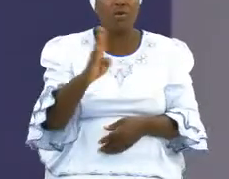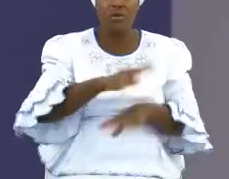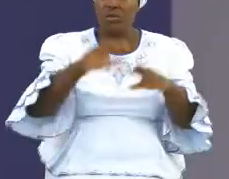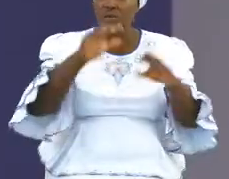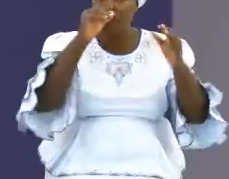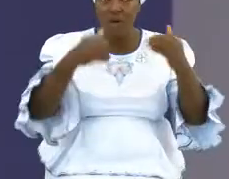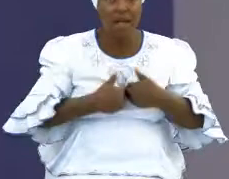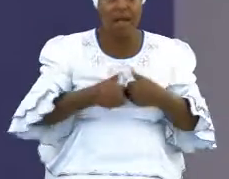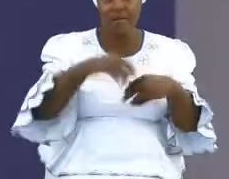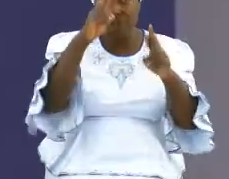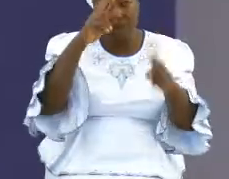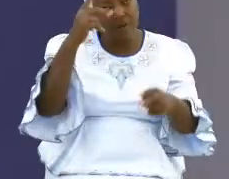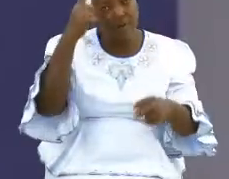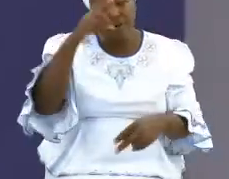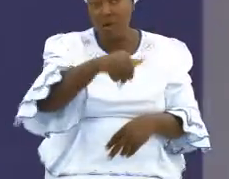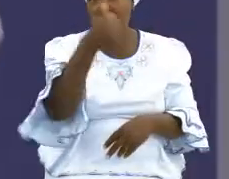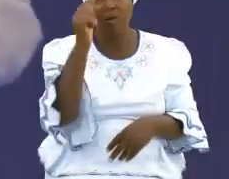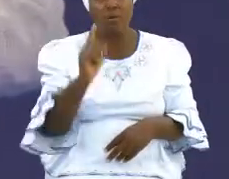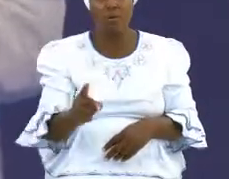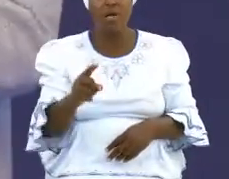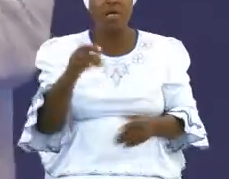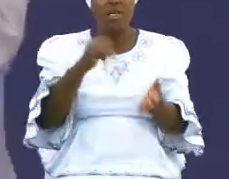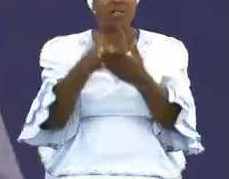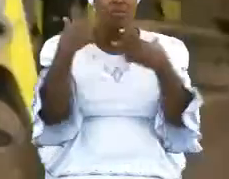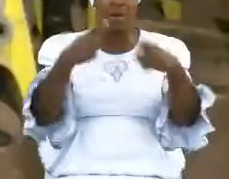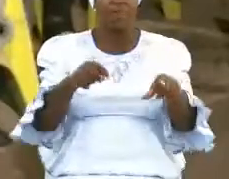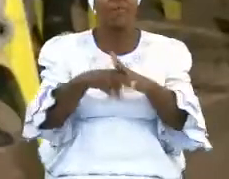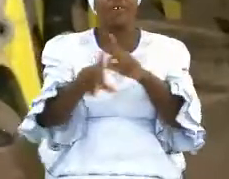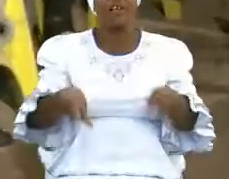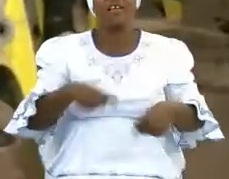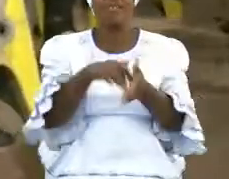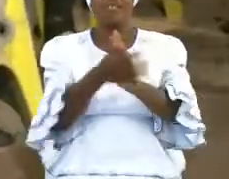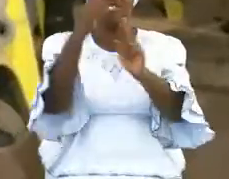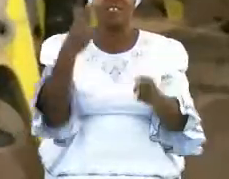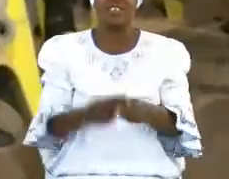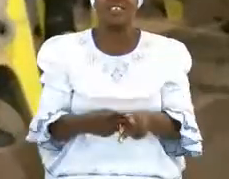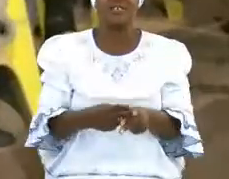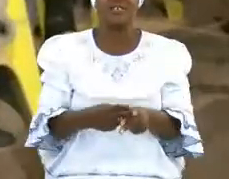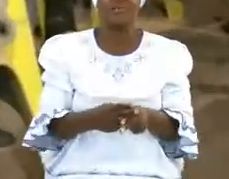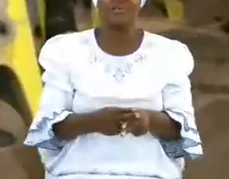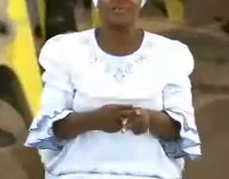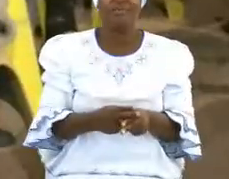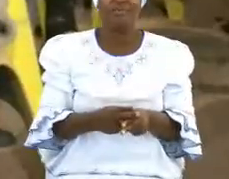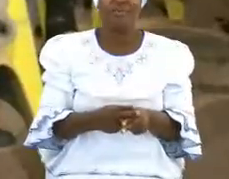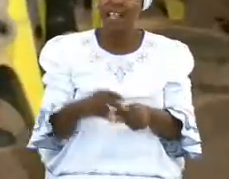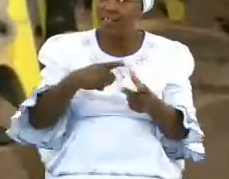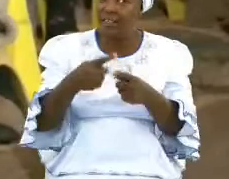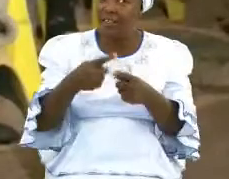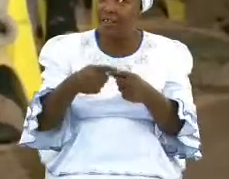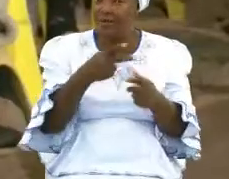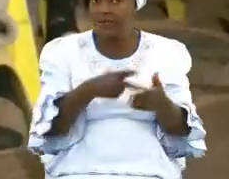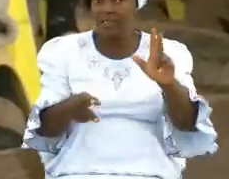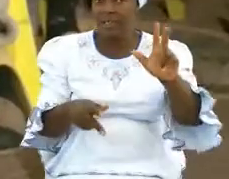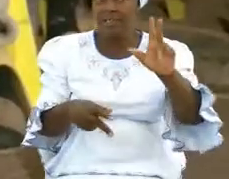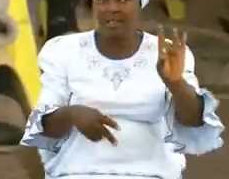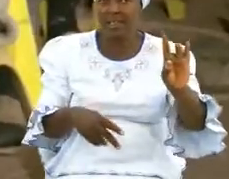respecter of persons. It will happen in your life in Jesus' name. And then in verse 38, it said how